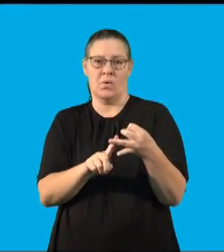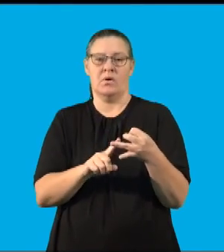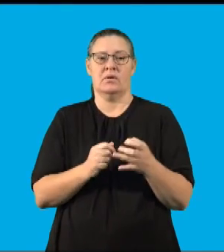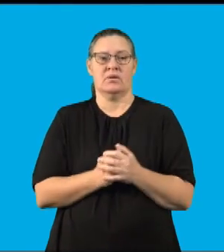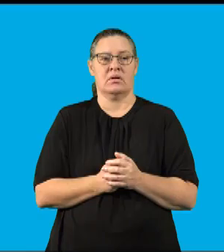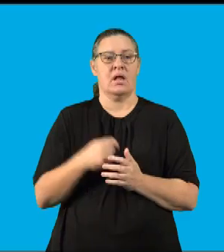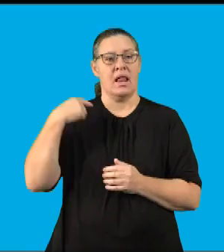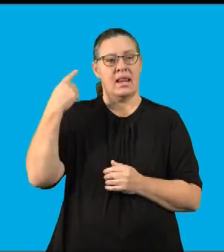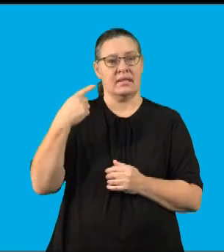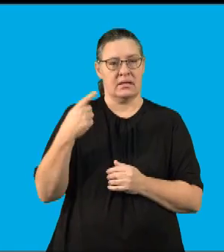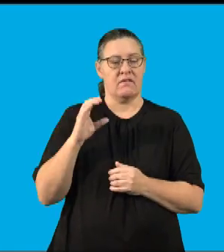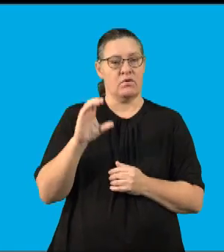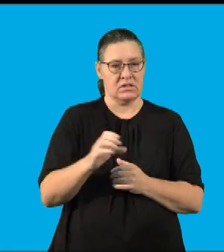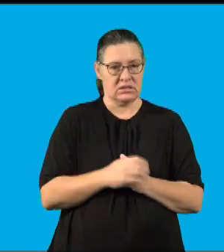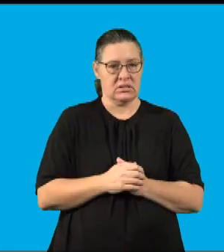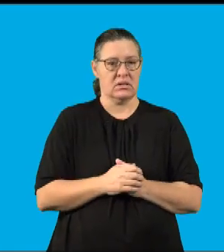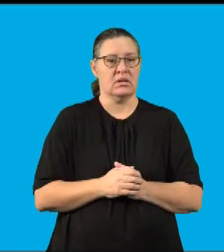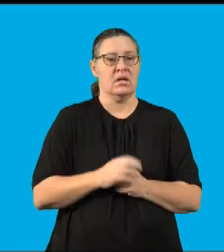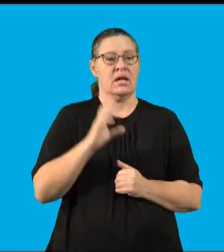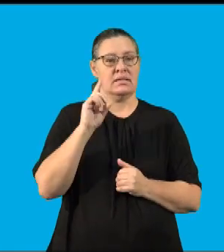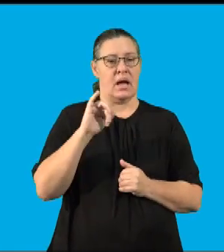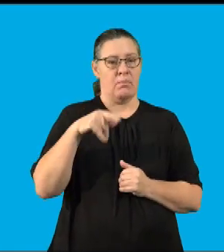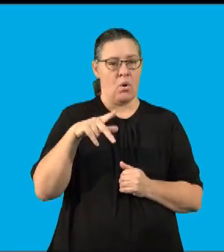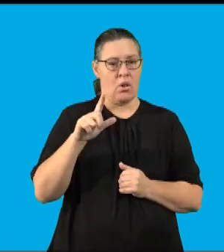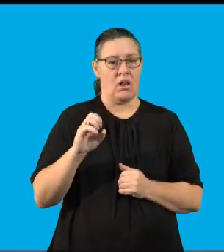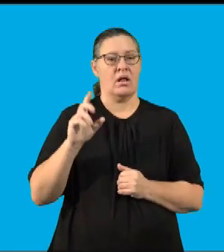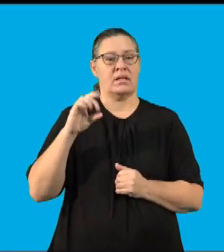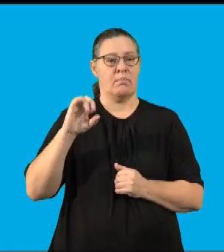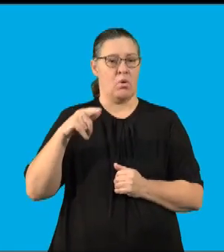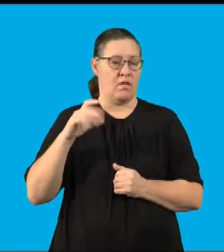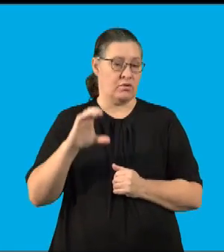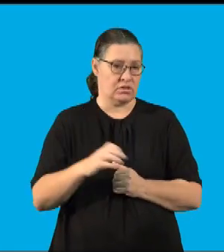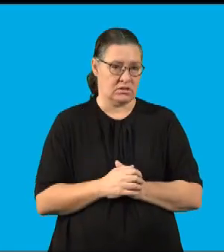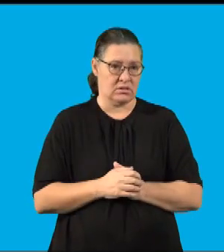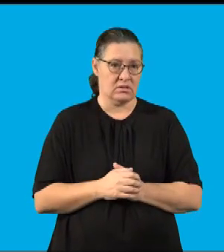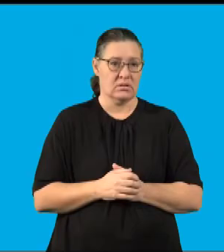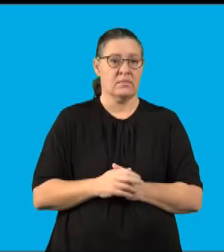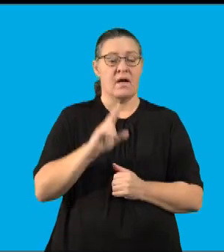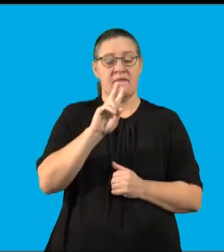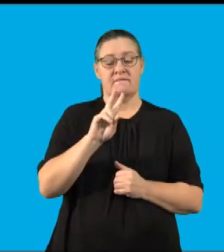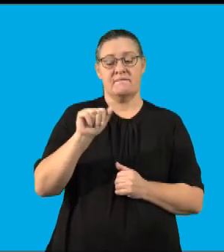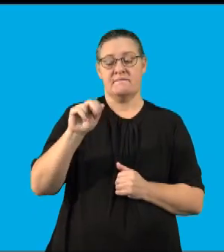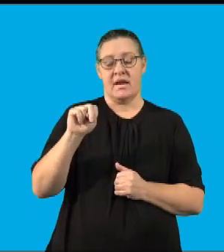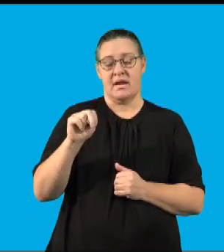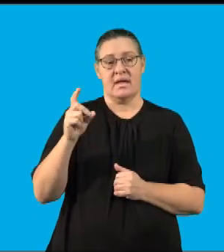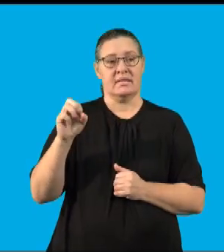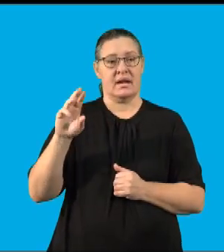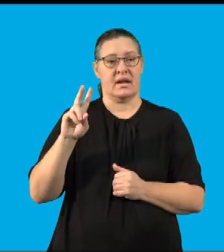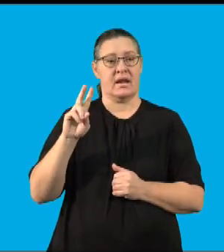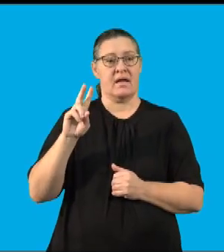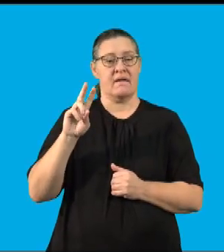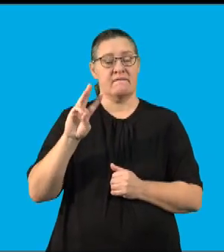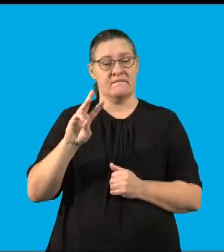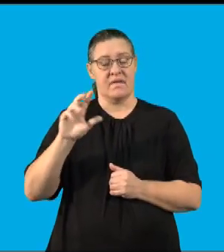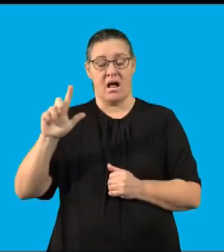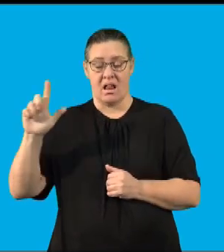look at the other ones now, being the London forces and the dipole-dipole forces. We did say that the van der Waals forces, they include the hydrogen